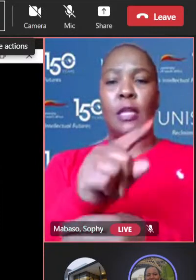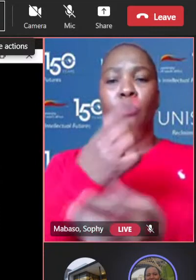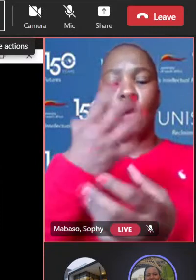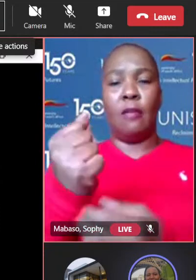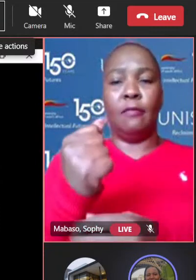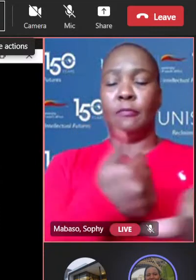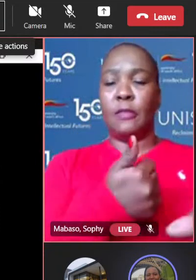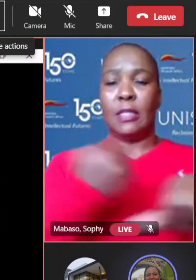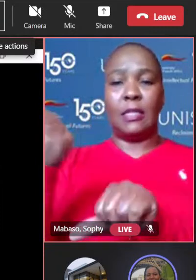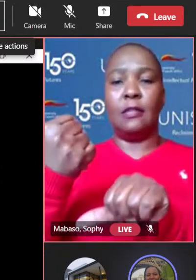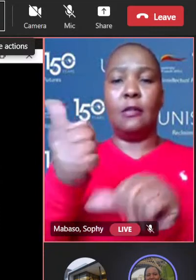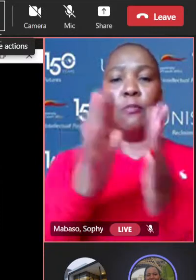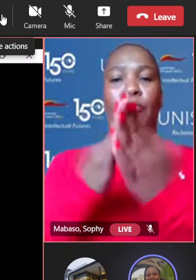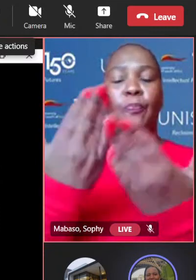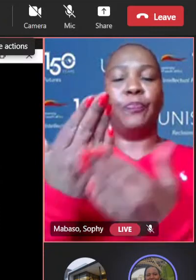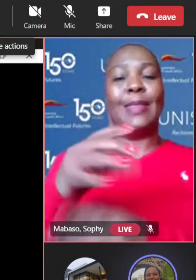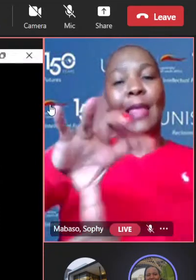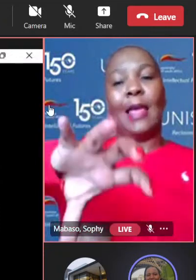campus in particular, the